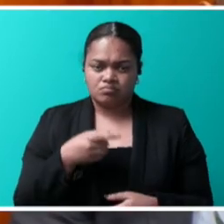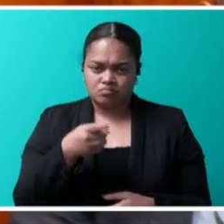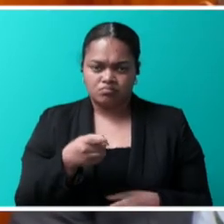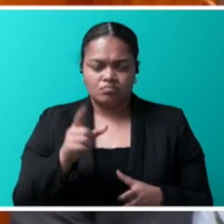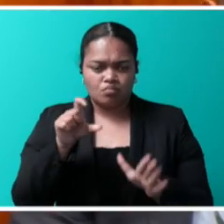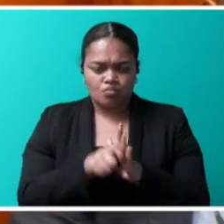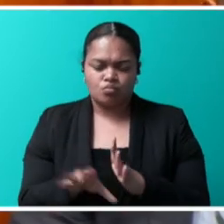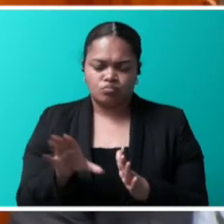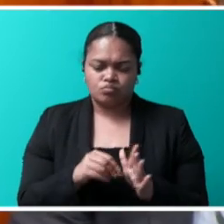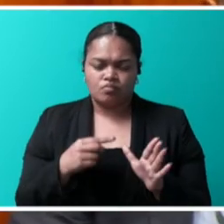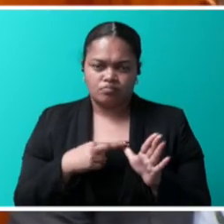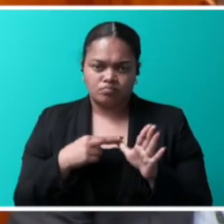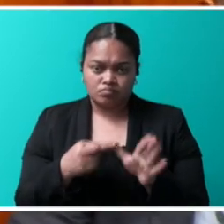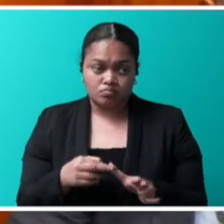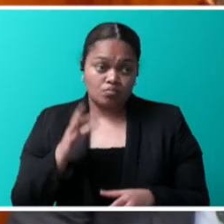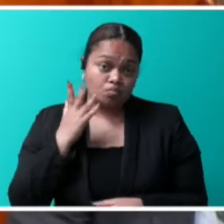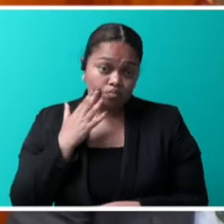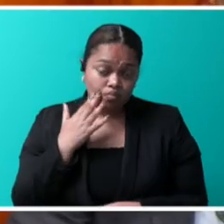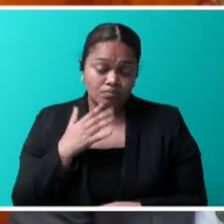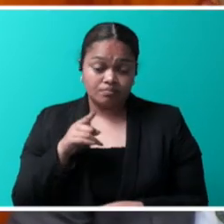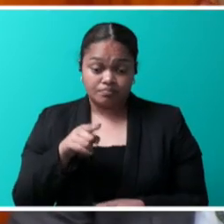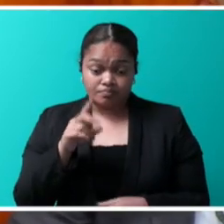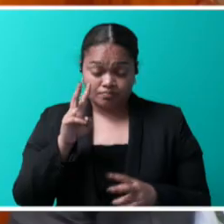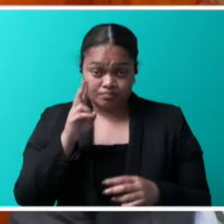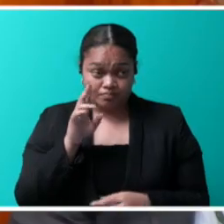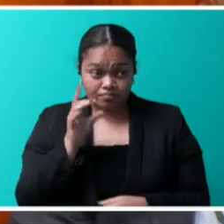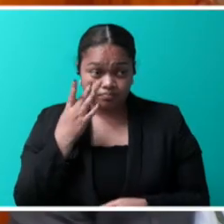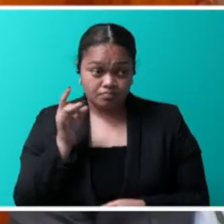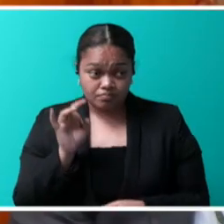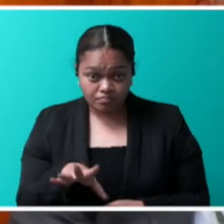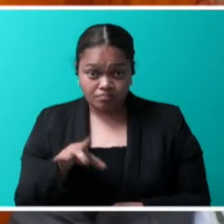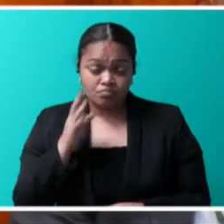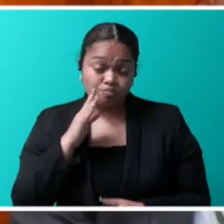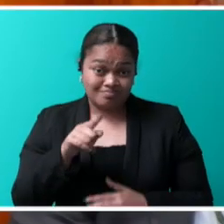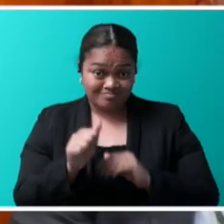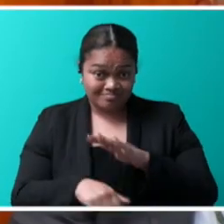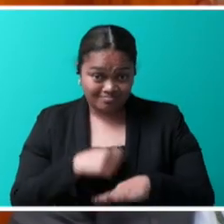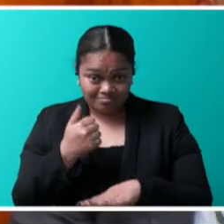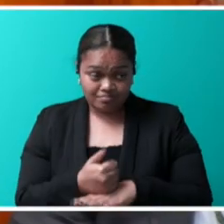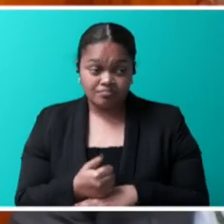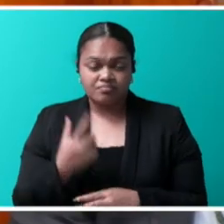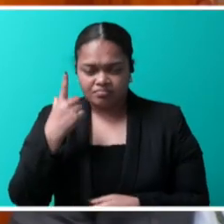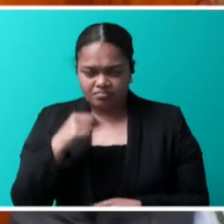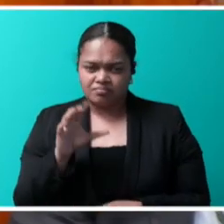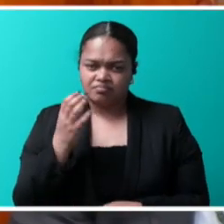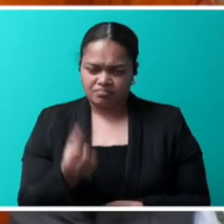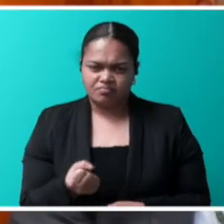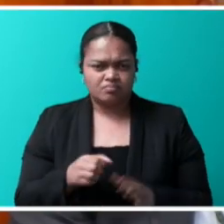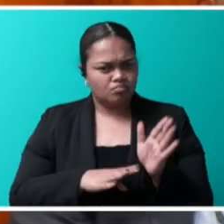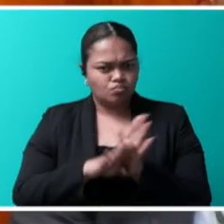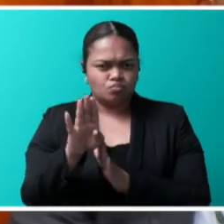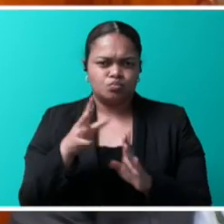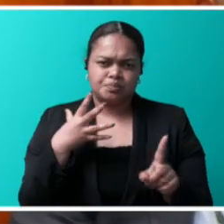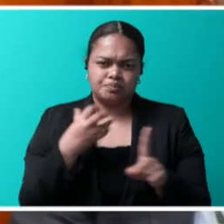of response. Once invasive pests and disease becomes established, they can have significant and enduring impact